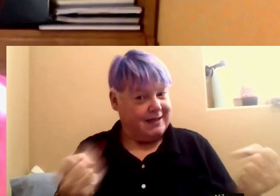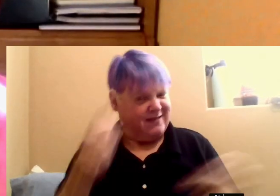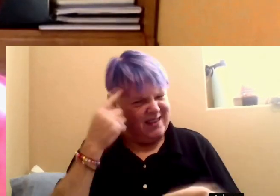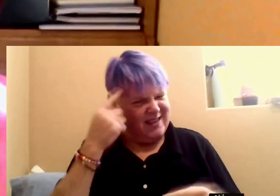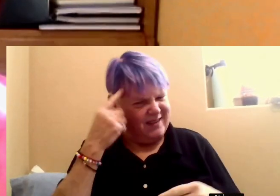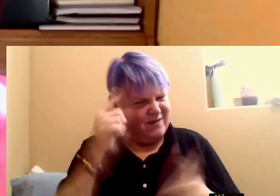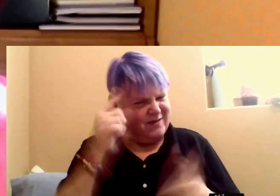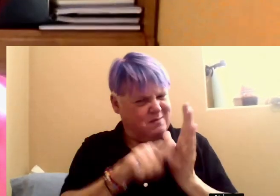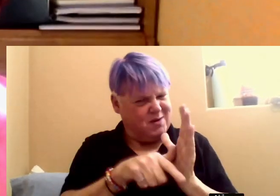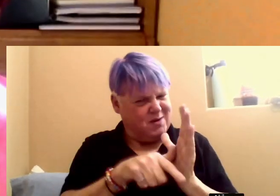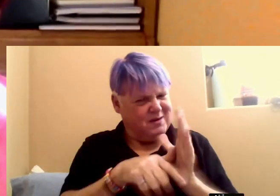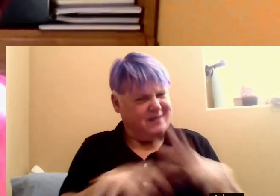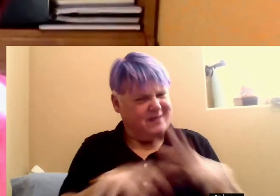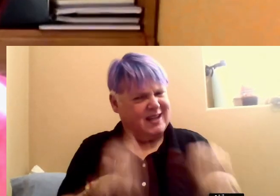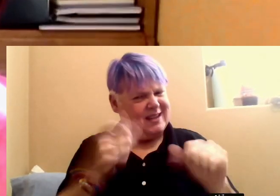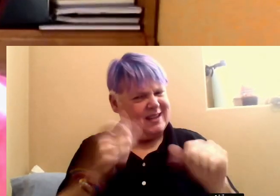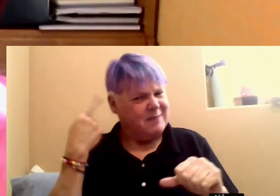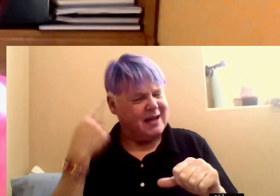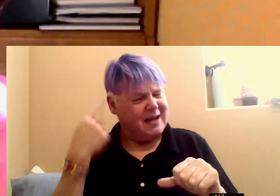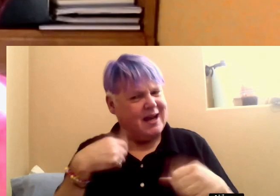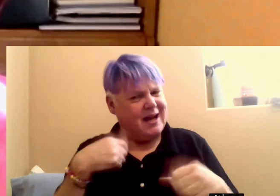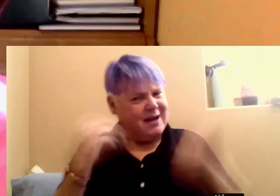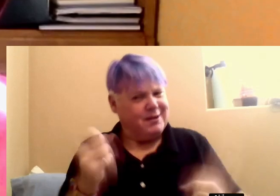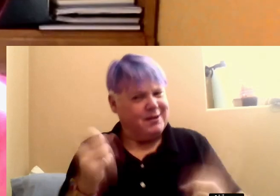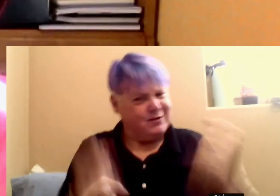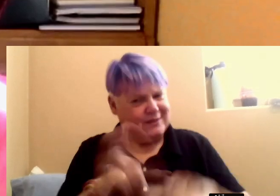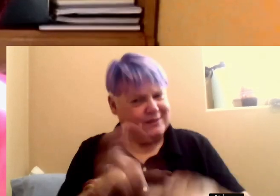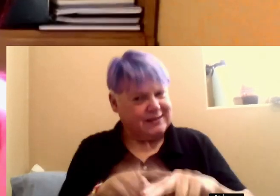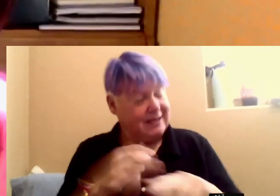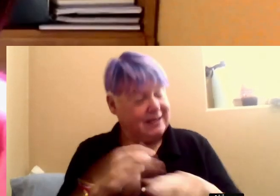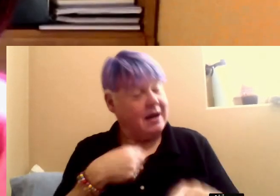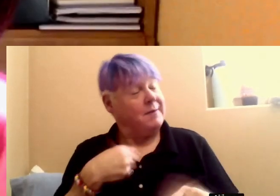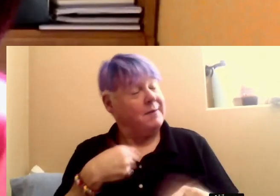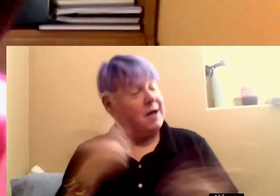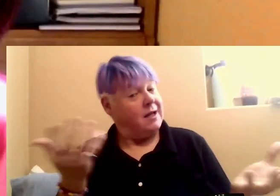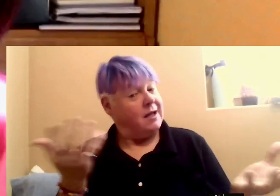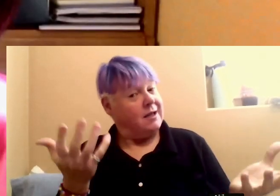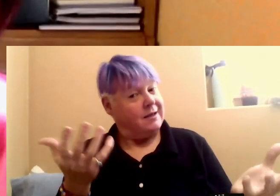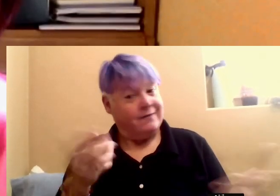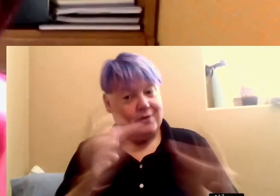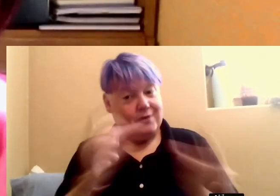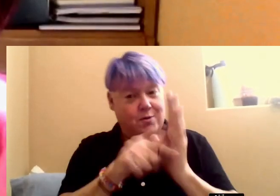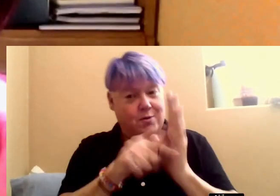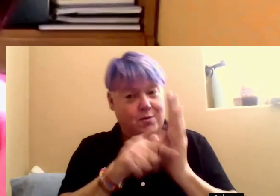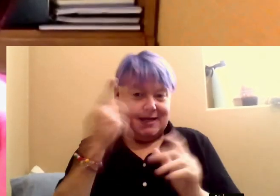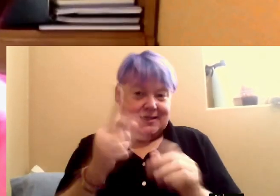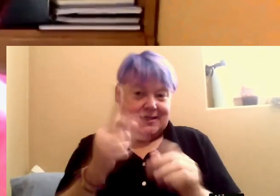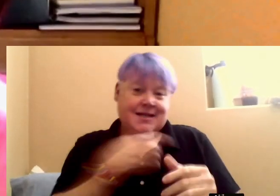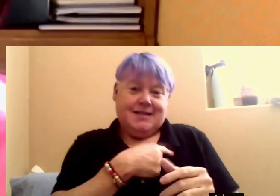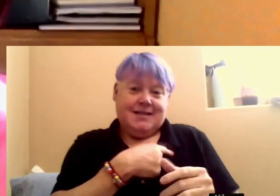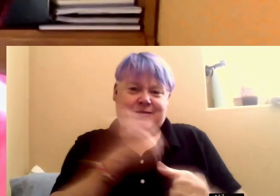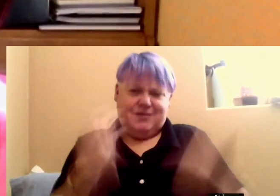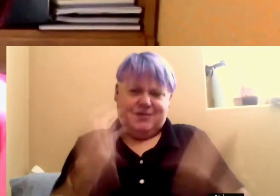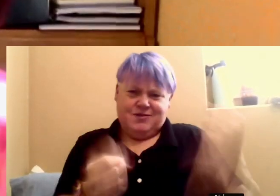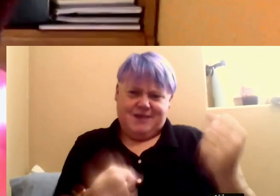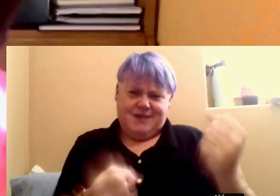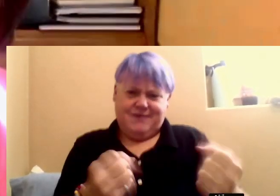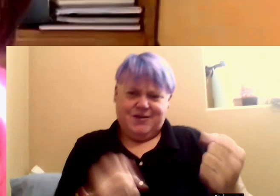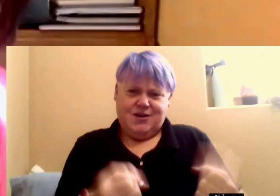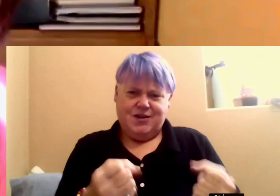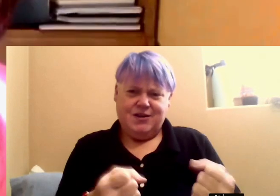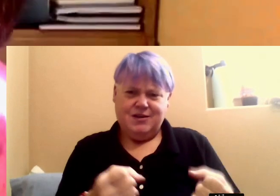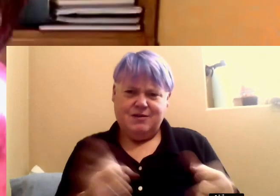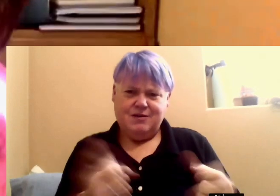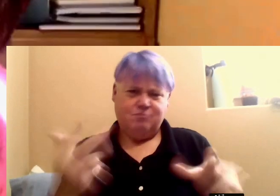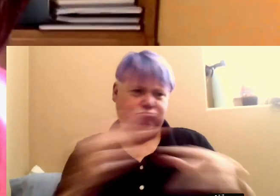to take this back. I am in the driver's seat here, am I not? For a moment, I see us as if I were the driver in the oncoming lane.